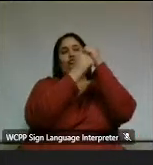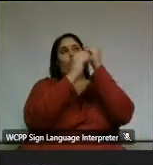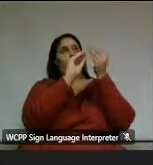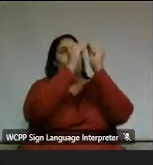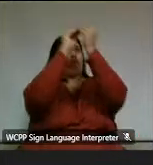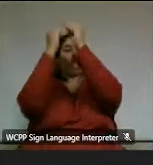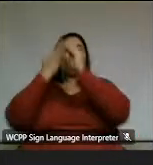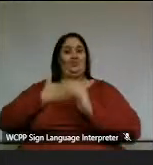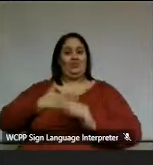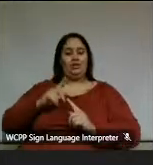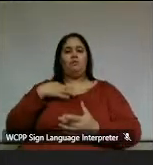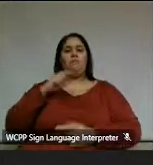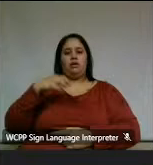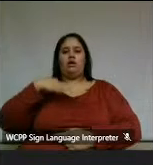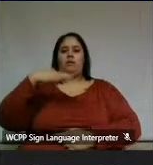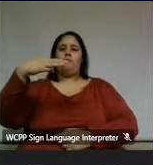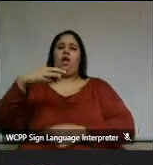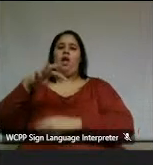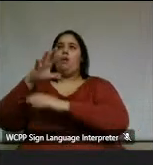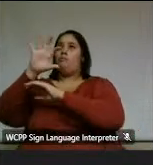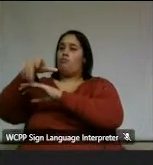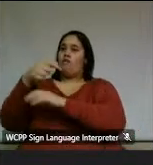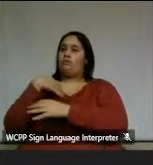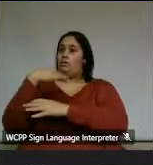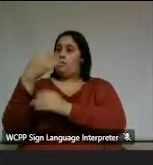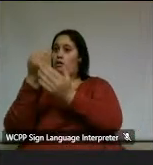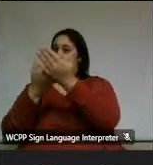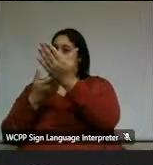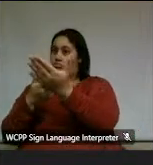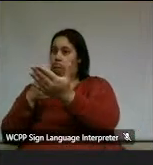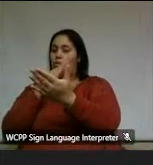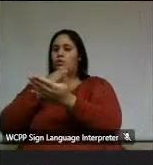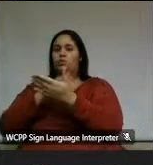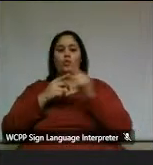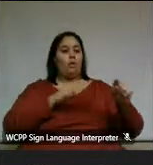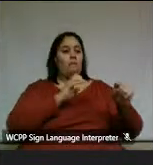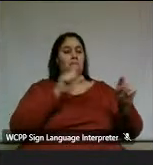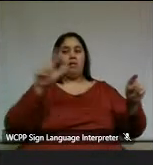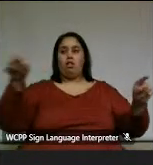for permission to province to comply with the bill.